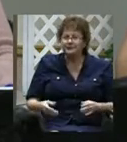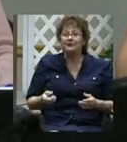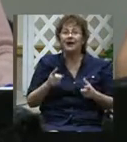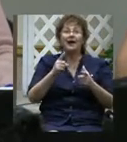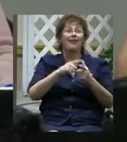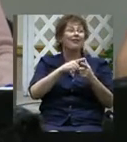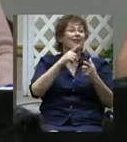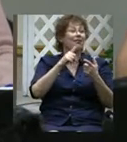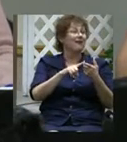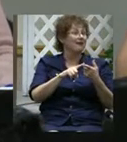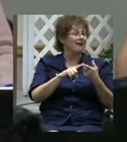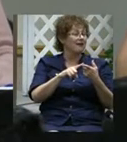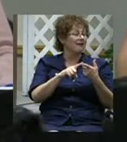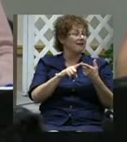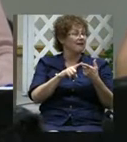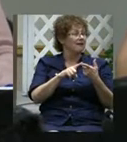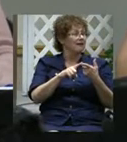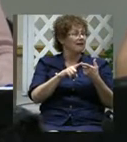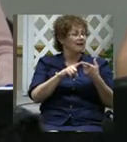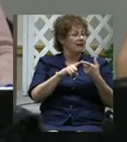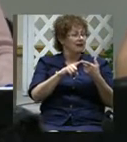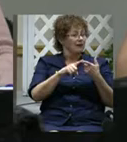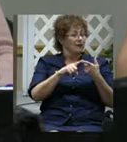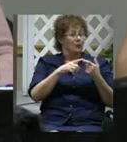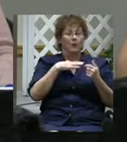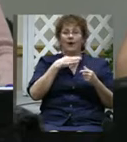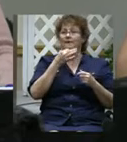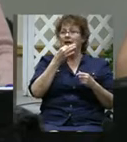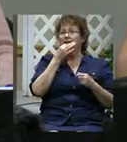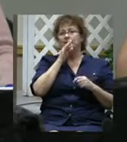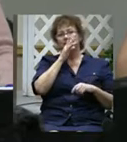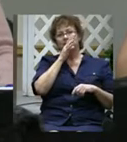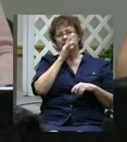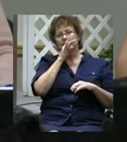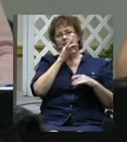then we have expert commentary